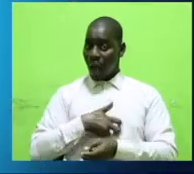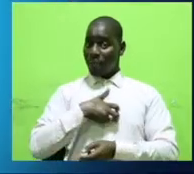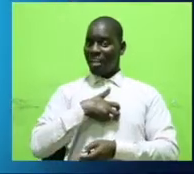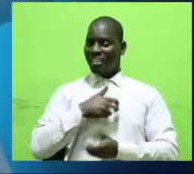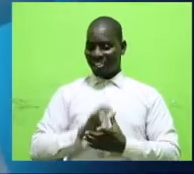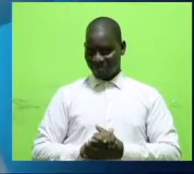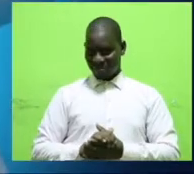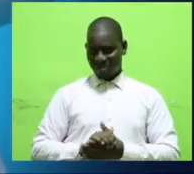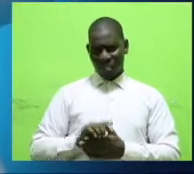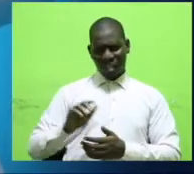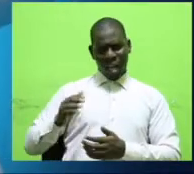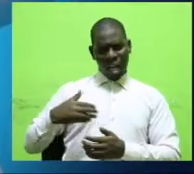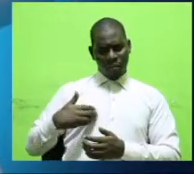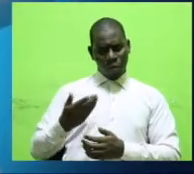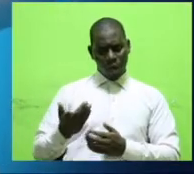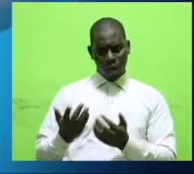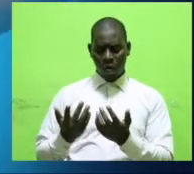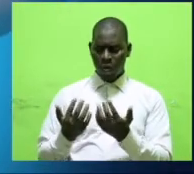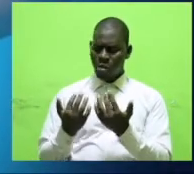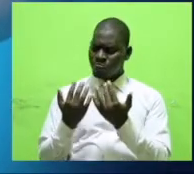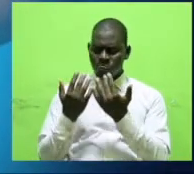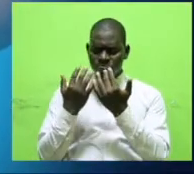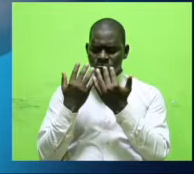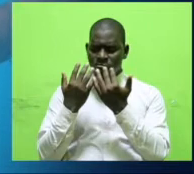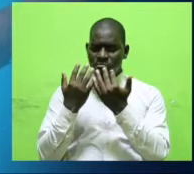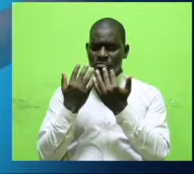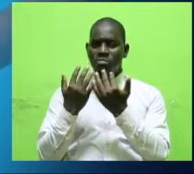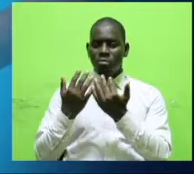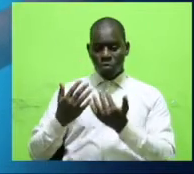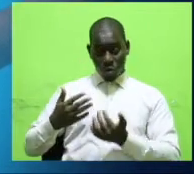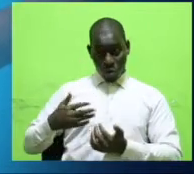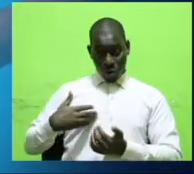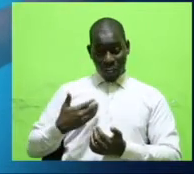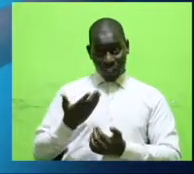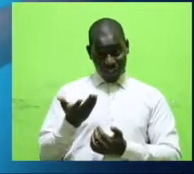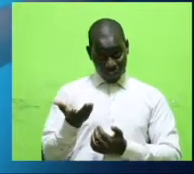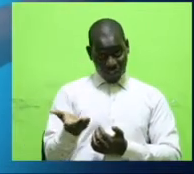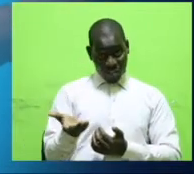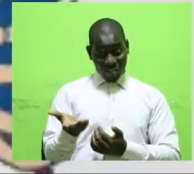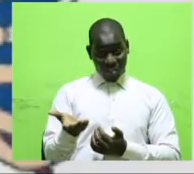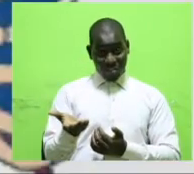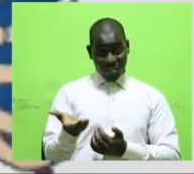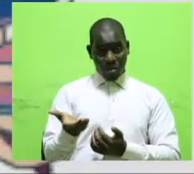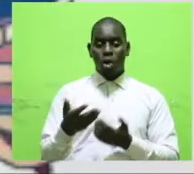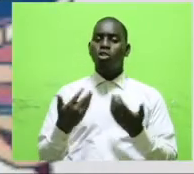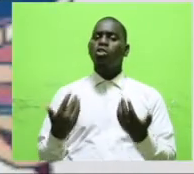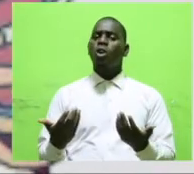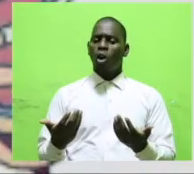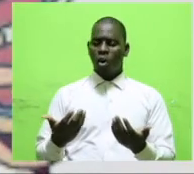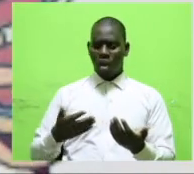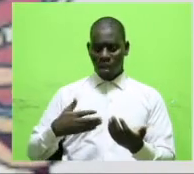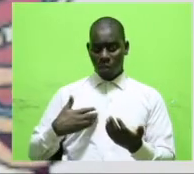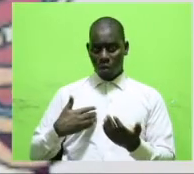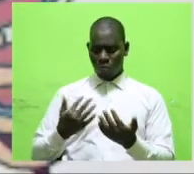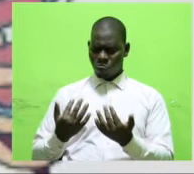pressure. When you breathe in, you have to breathe out as well. You can't hold your breath forever, right?